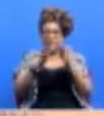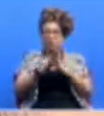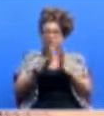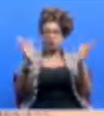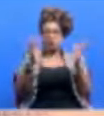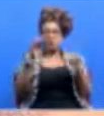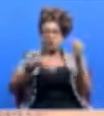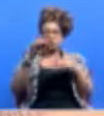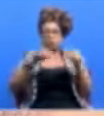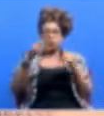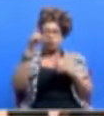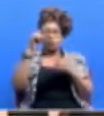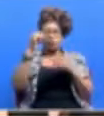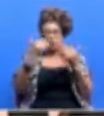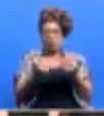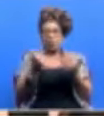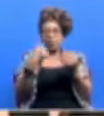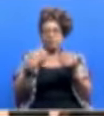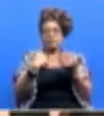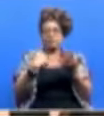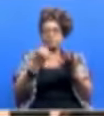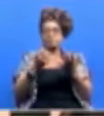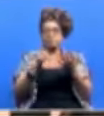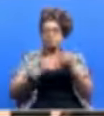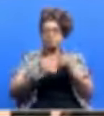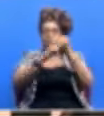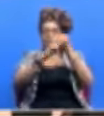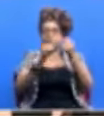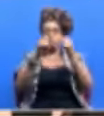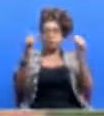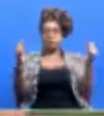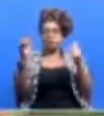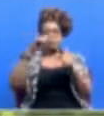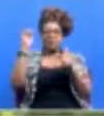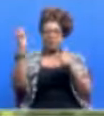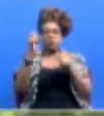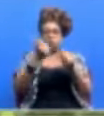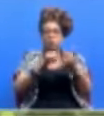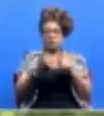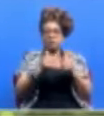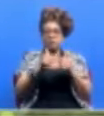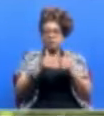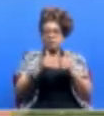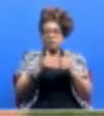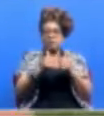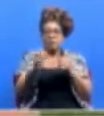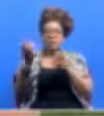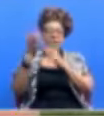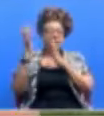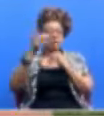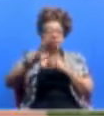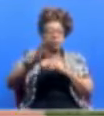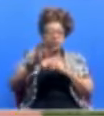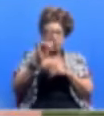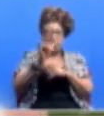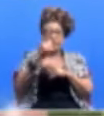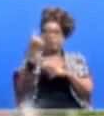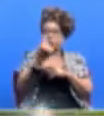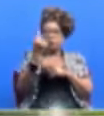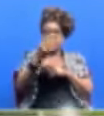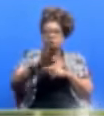coastal leaders rallying the region to back the opposition in the presidential contest. Kilifi County ndio county peke yake